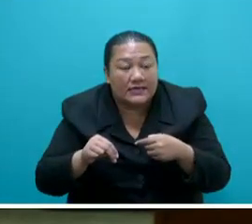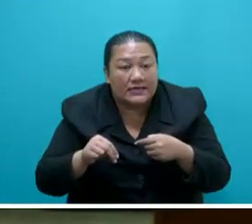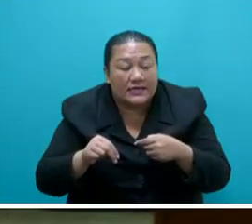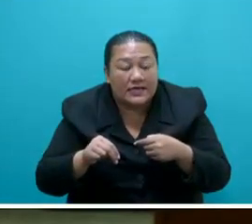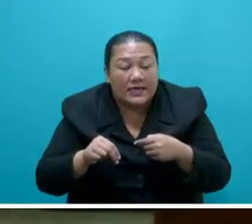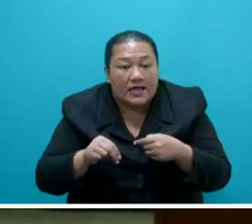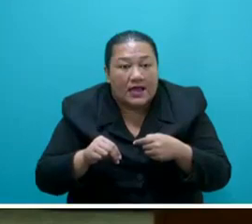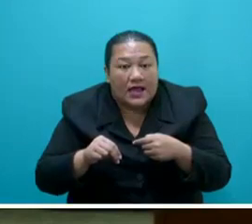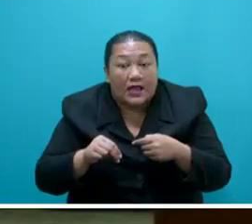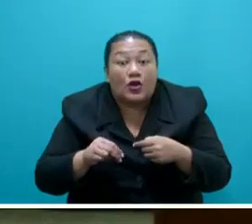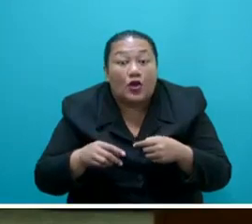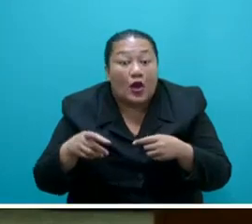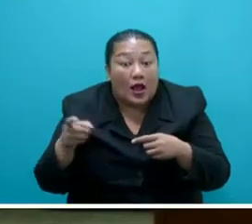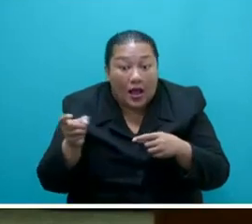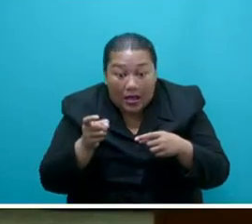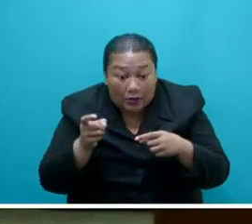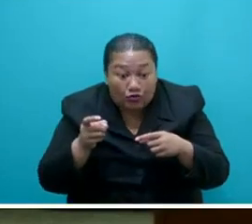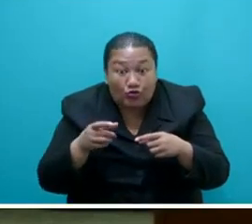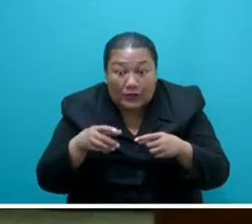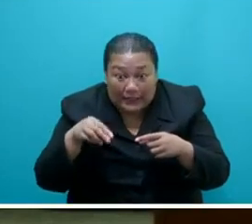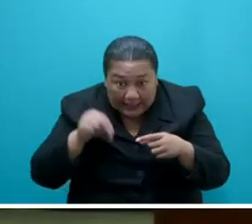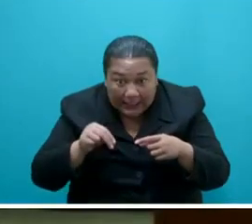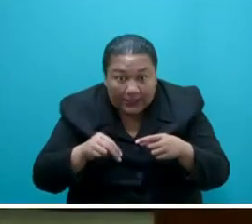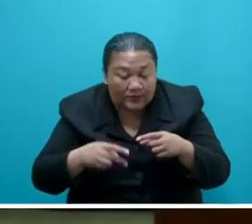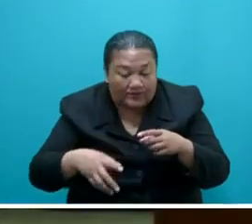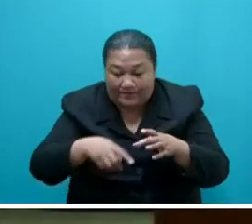media, leave their DVDs